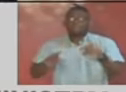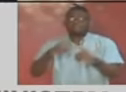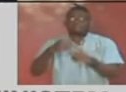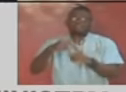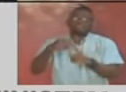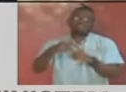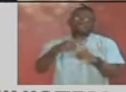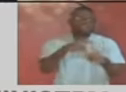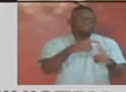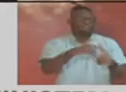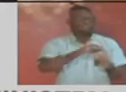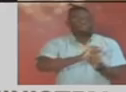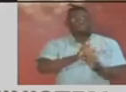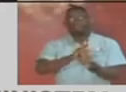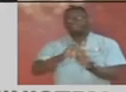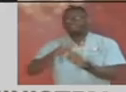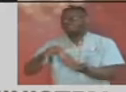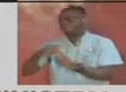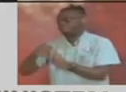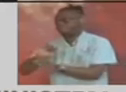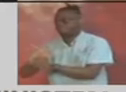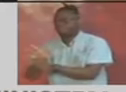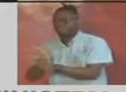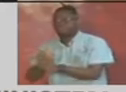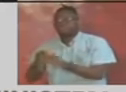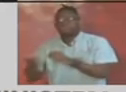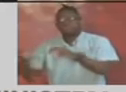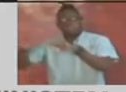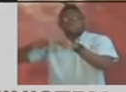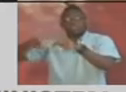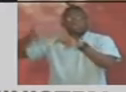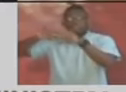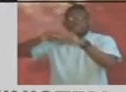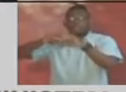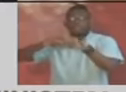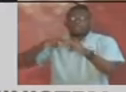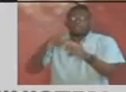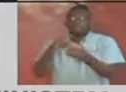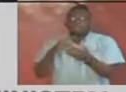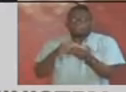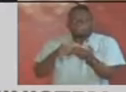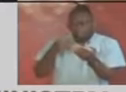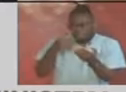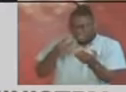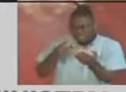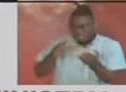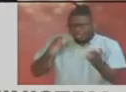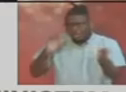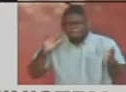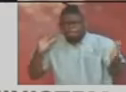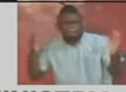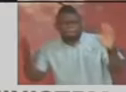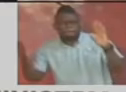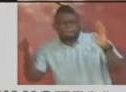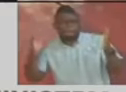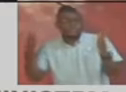Generally, what has worked based on, when we compare the curves and the numbers, is that stringent